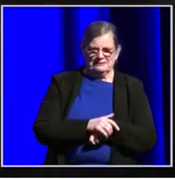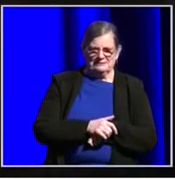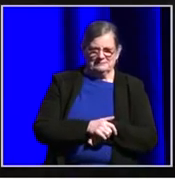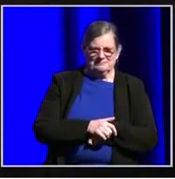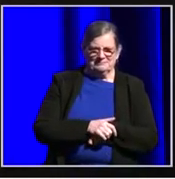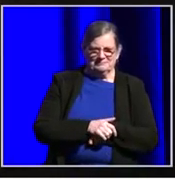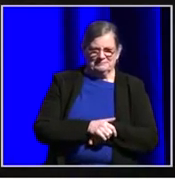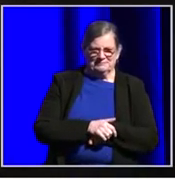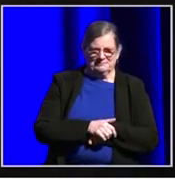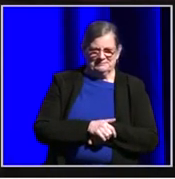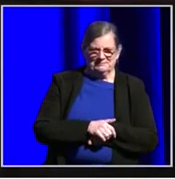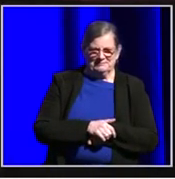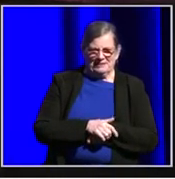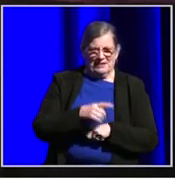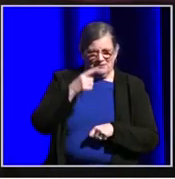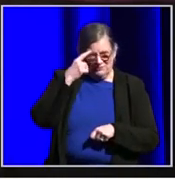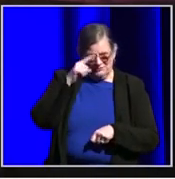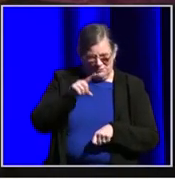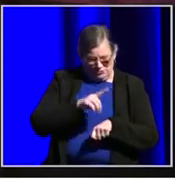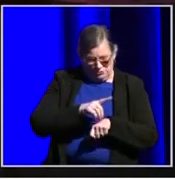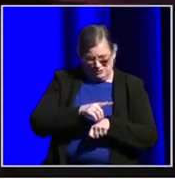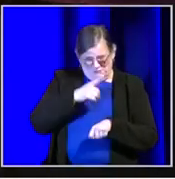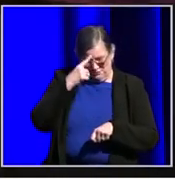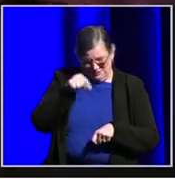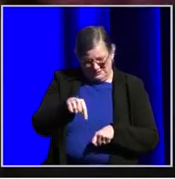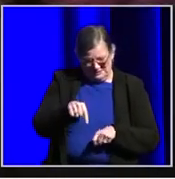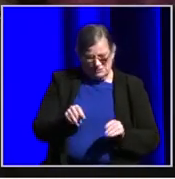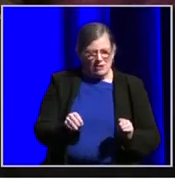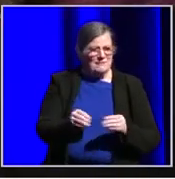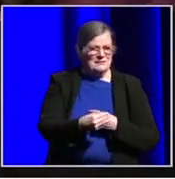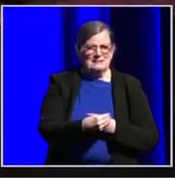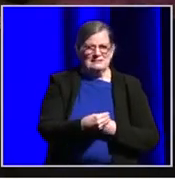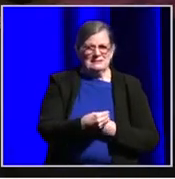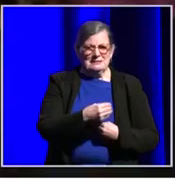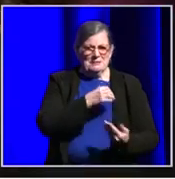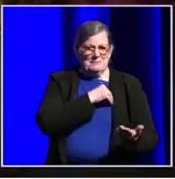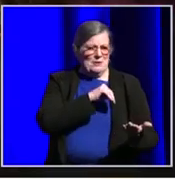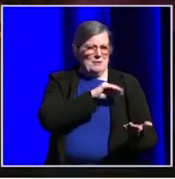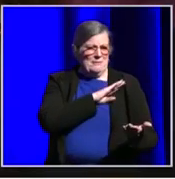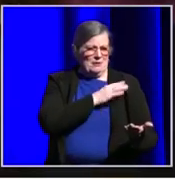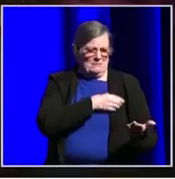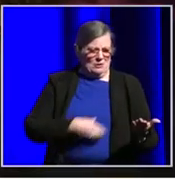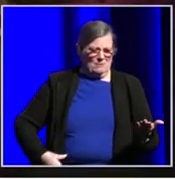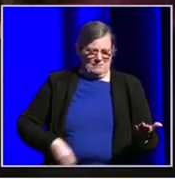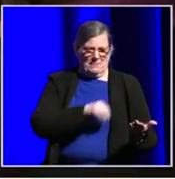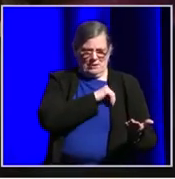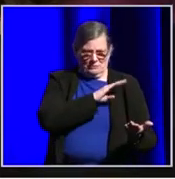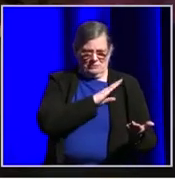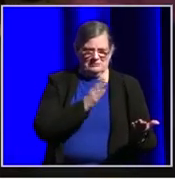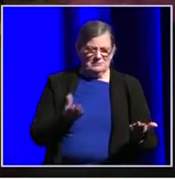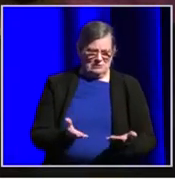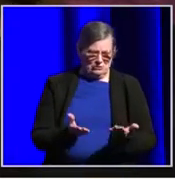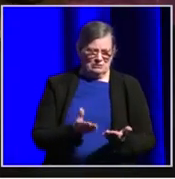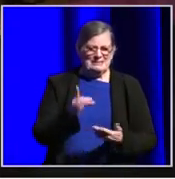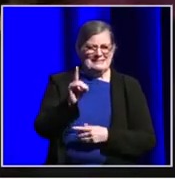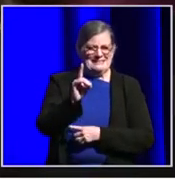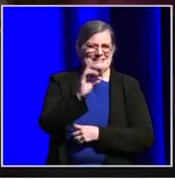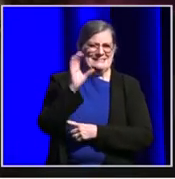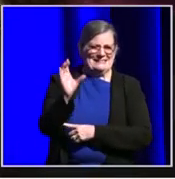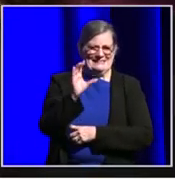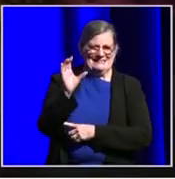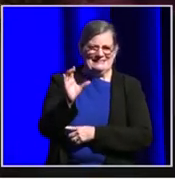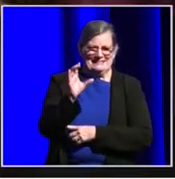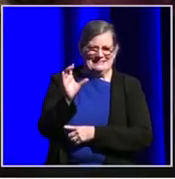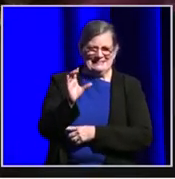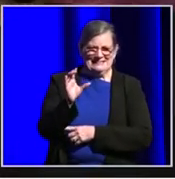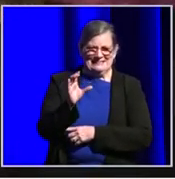of the office. The duties of the office. Of mayor. Of mayor. Of the District of Columbia. Of the District of